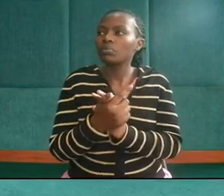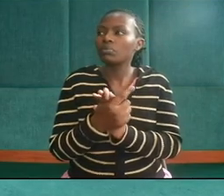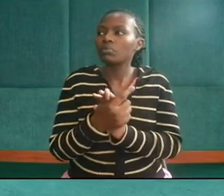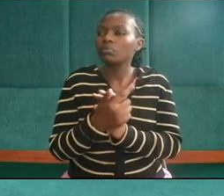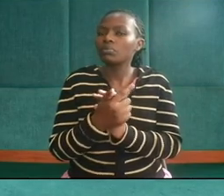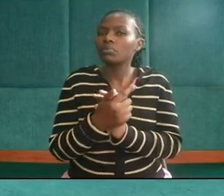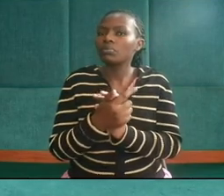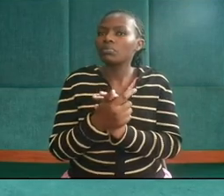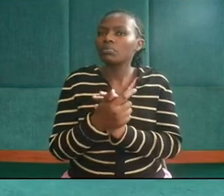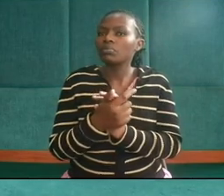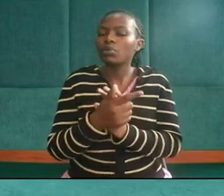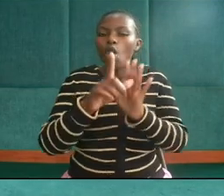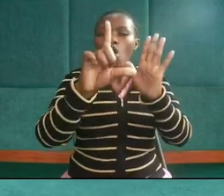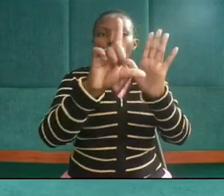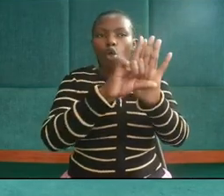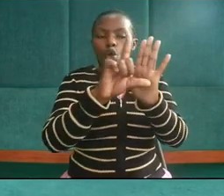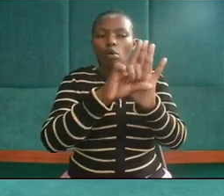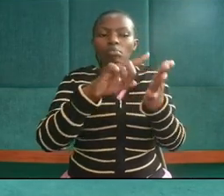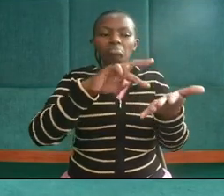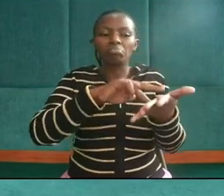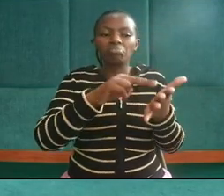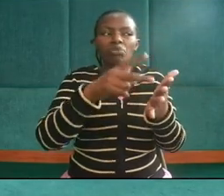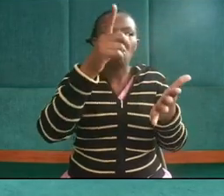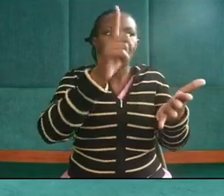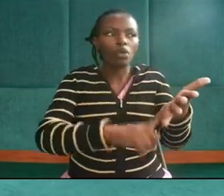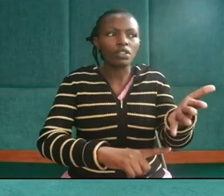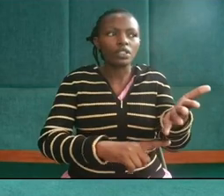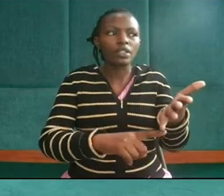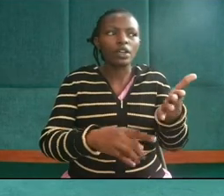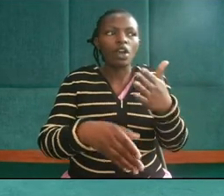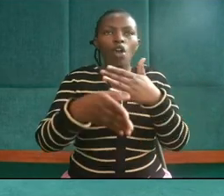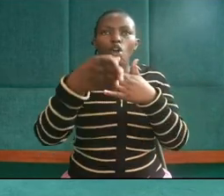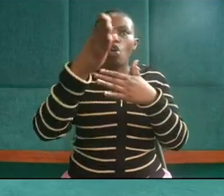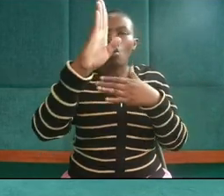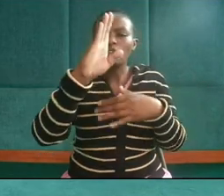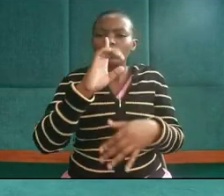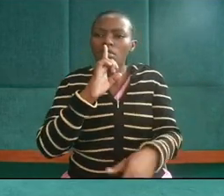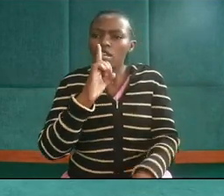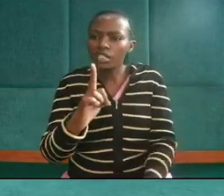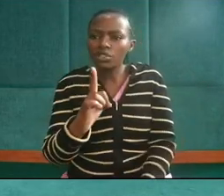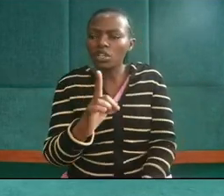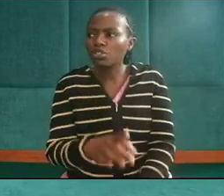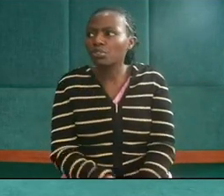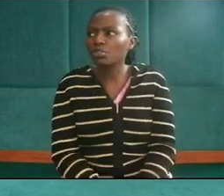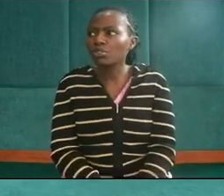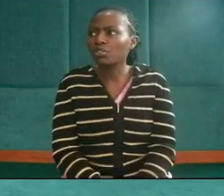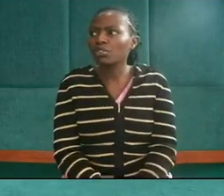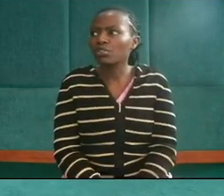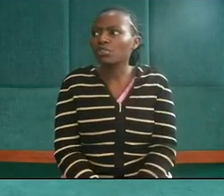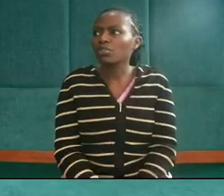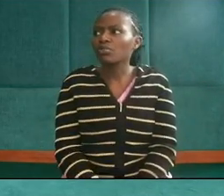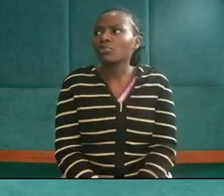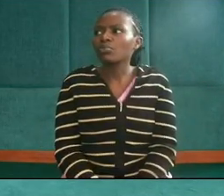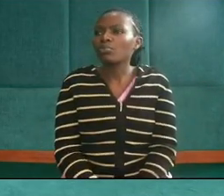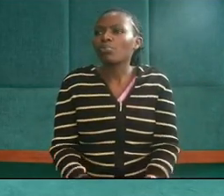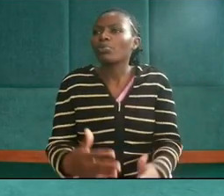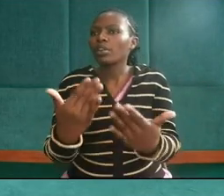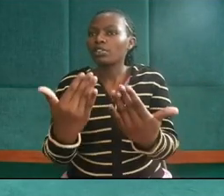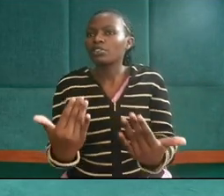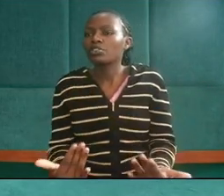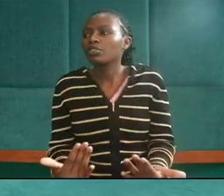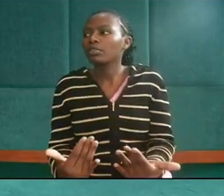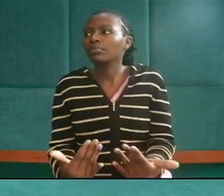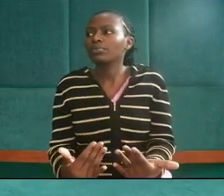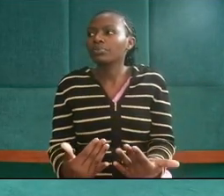God's instructions to us. Okay. Thank you so much. Children,